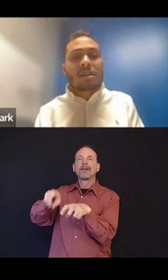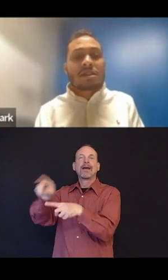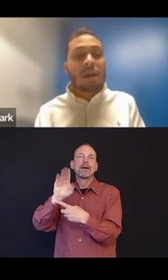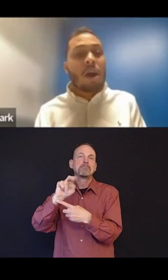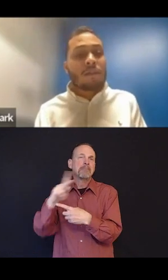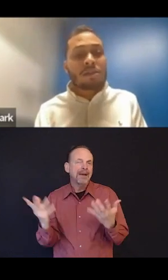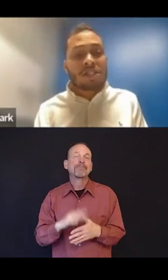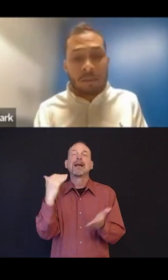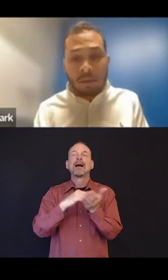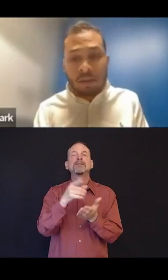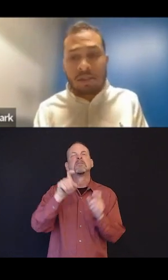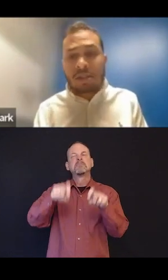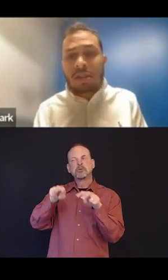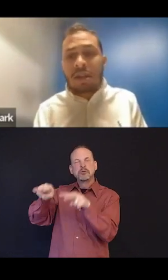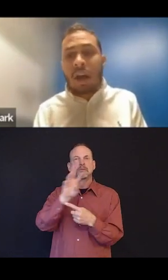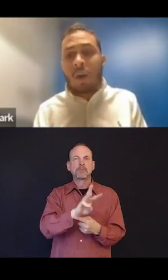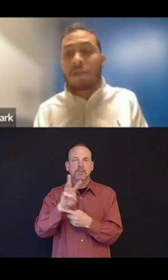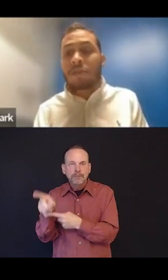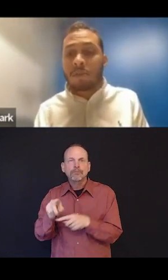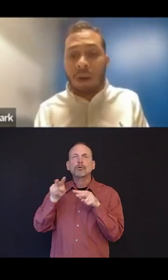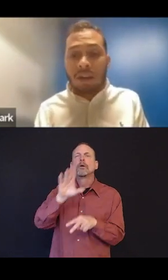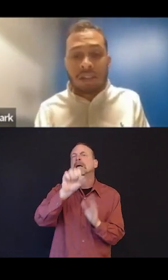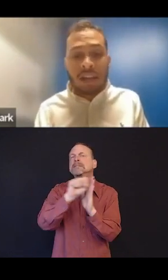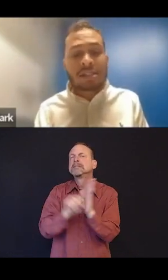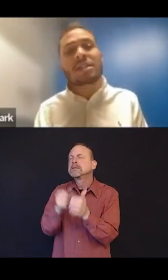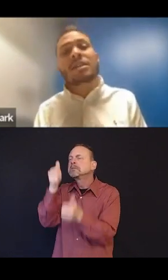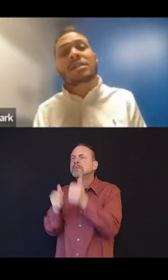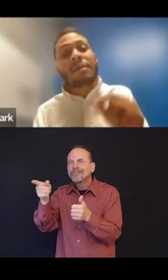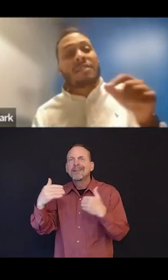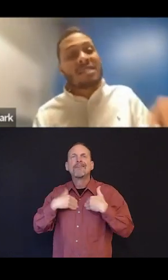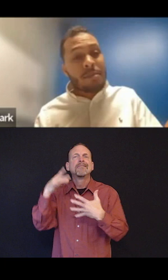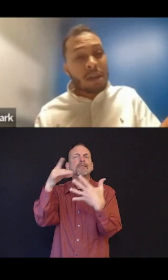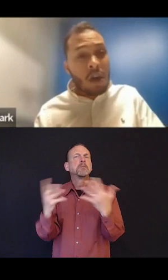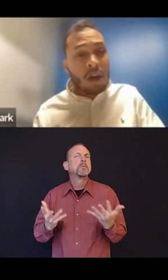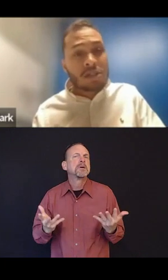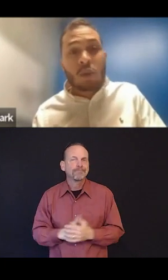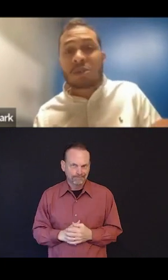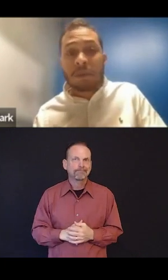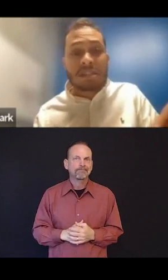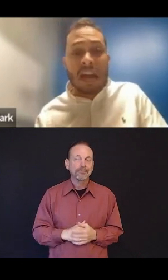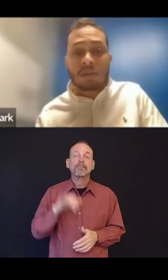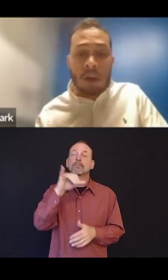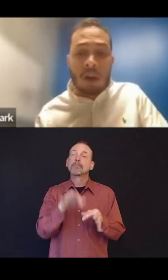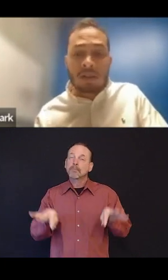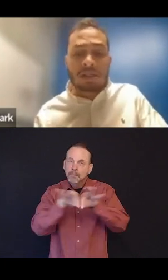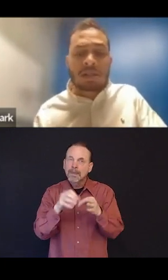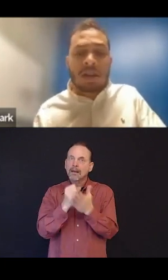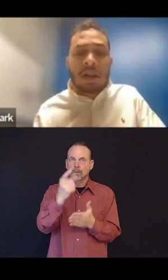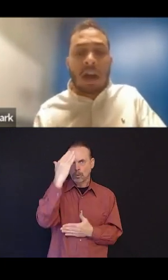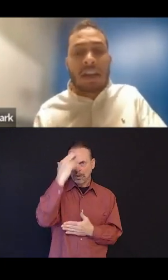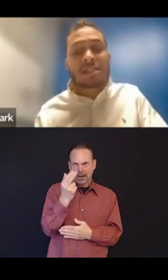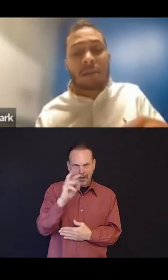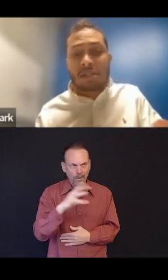options. Some offer checkbooks or third-party checks. Some have debit cards or spin down